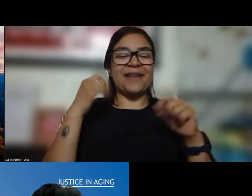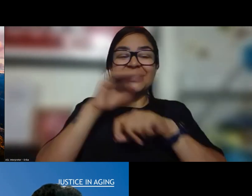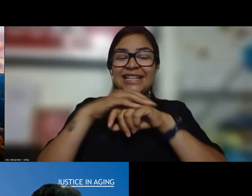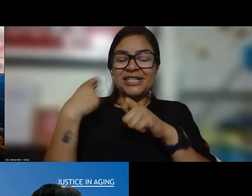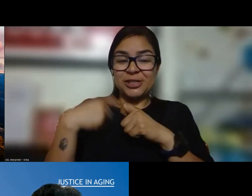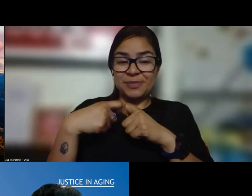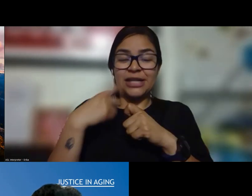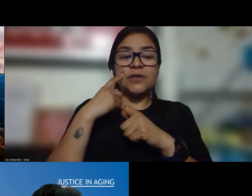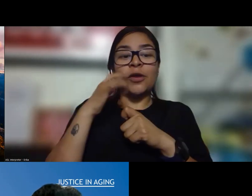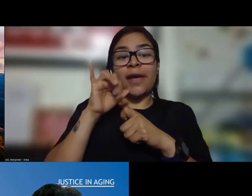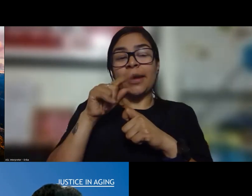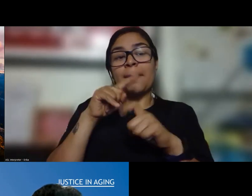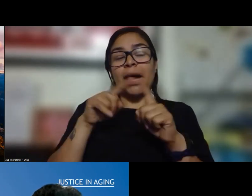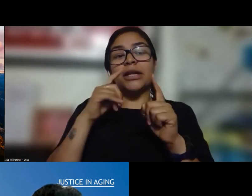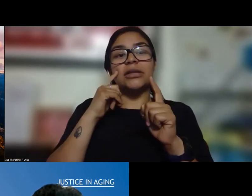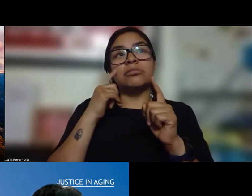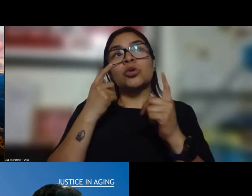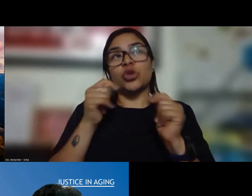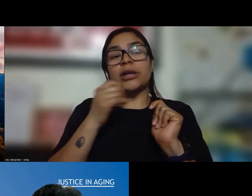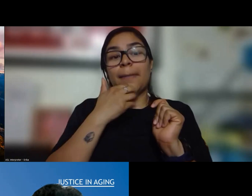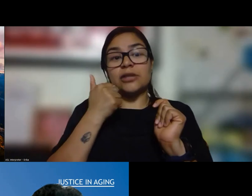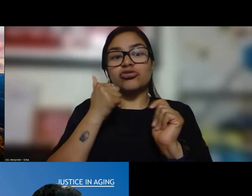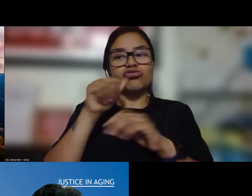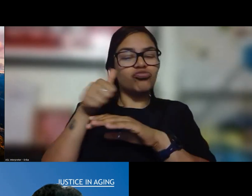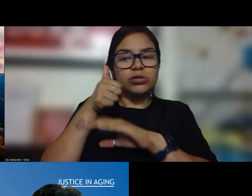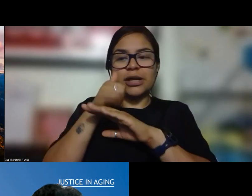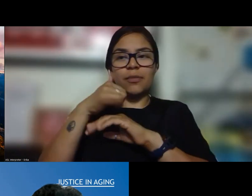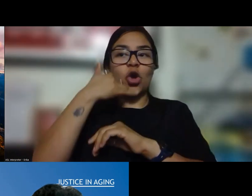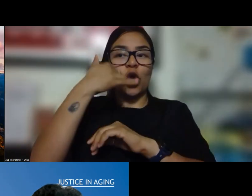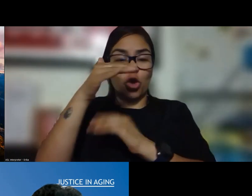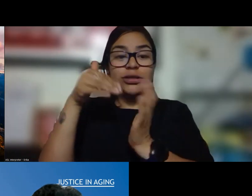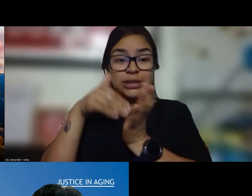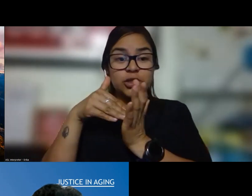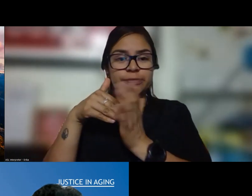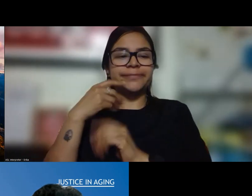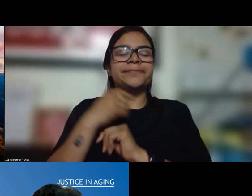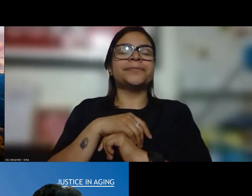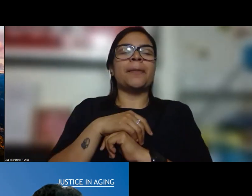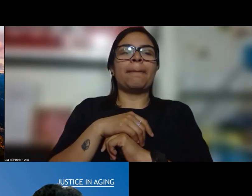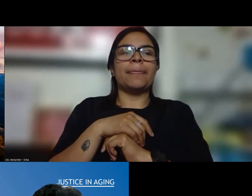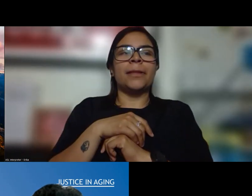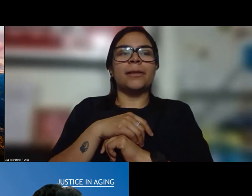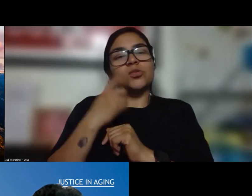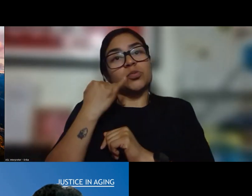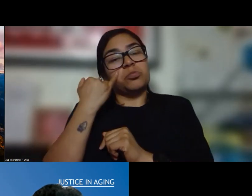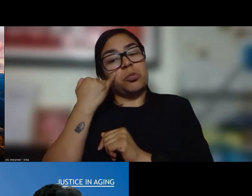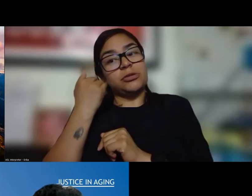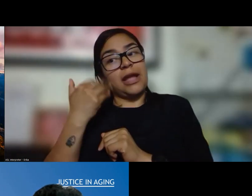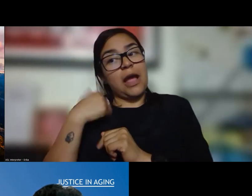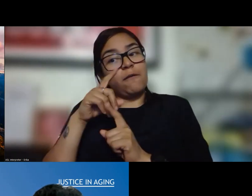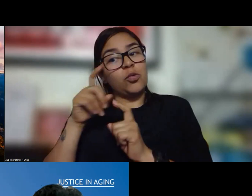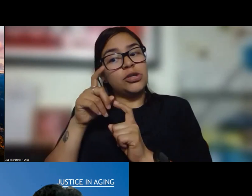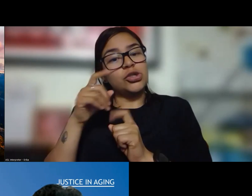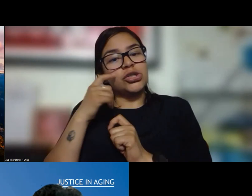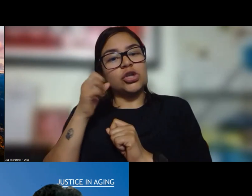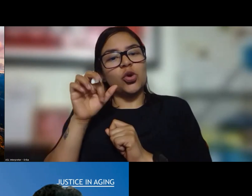a call center set up to be able to have those individuals who do have questions and receive the survey via paper